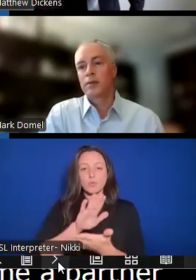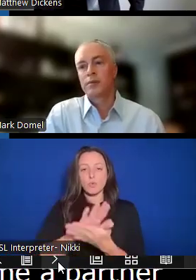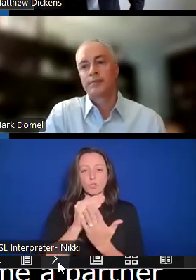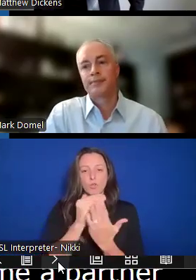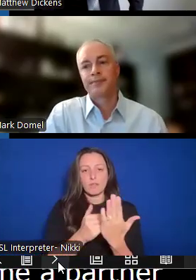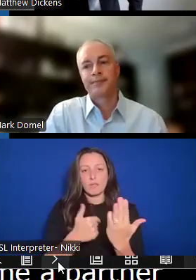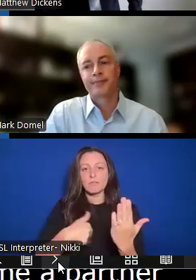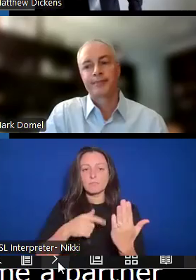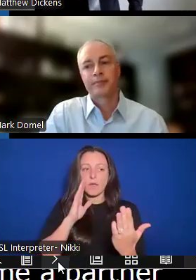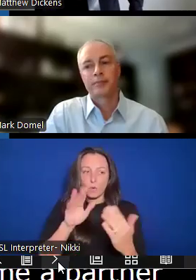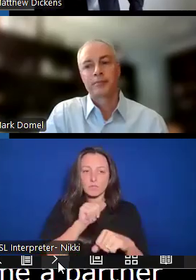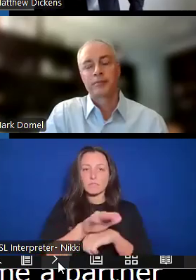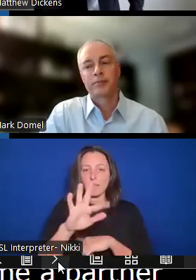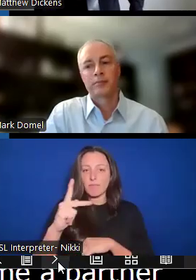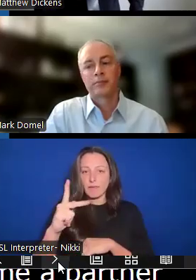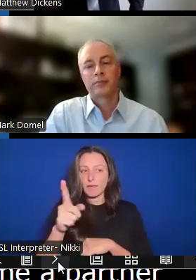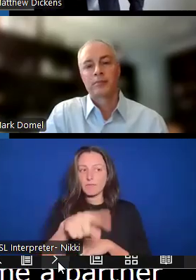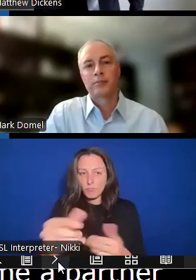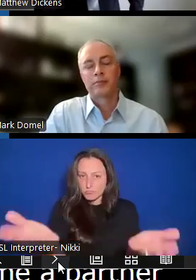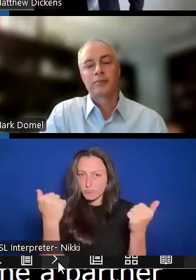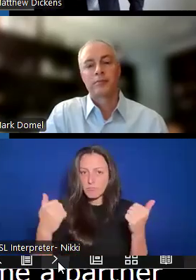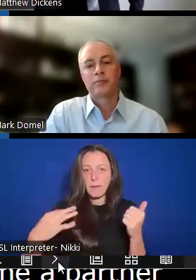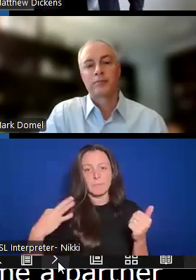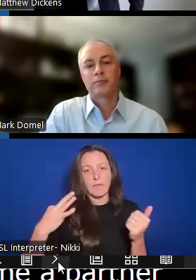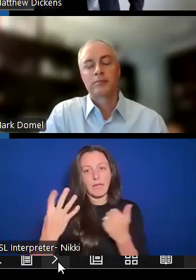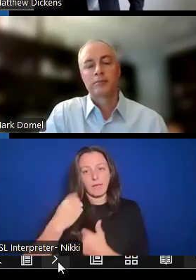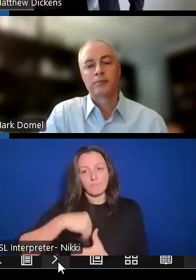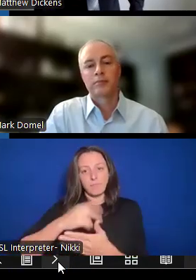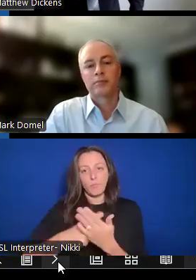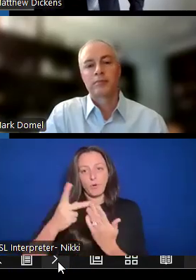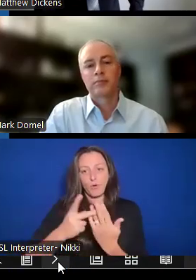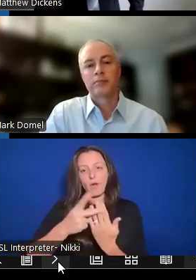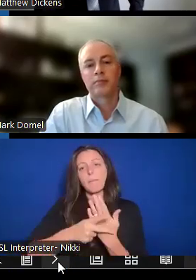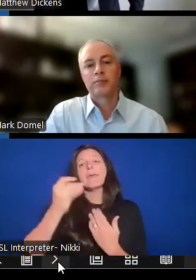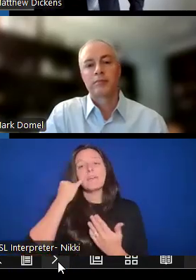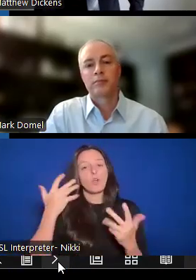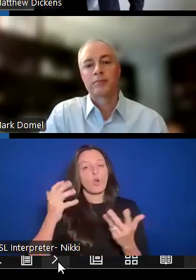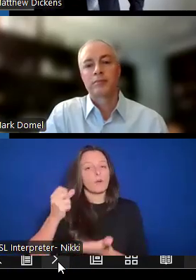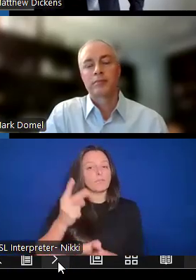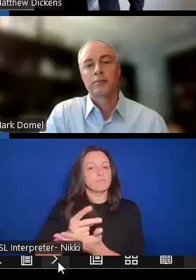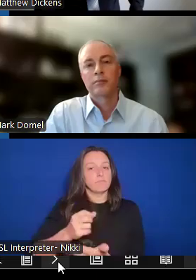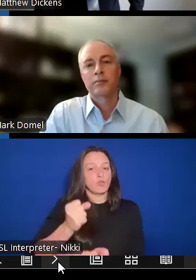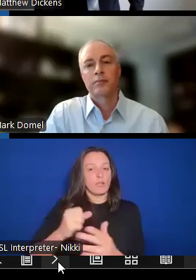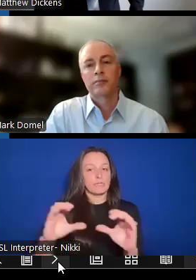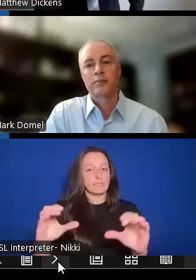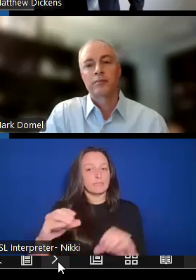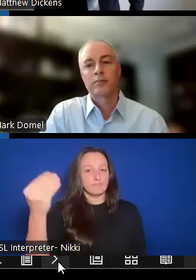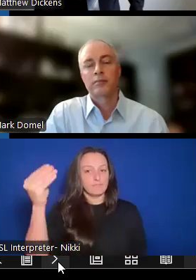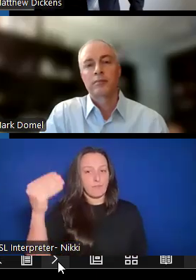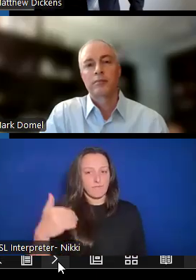will be receiving links to apply to the program that are accredited and meet all of the requirements. So I